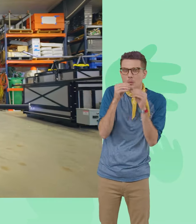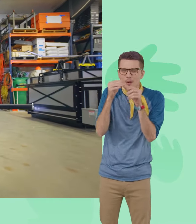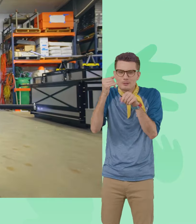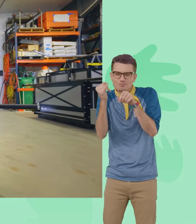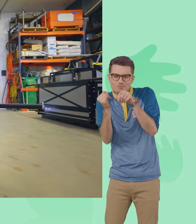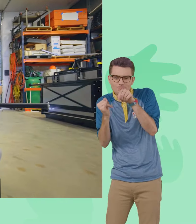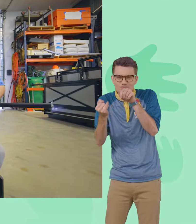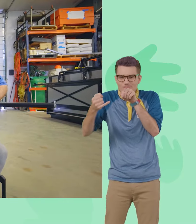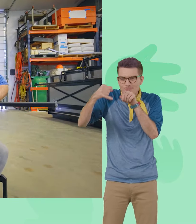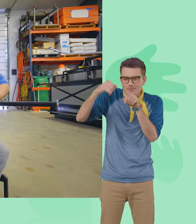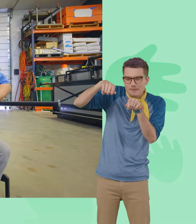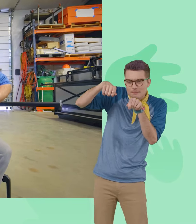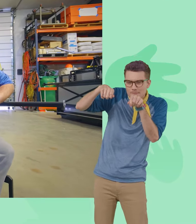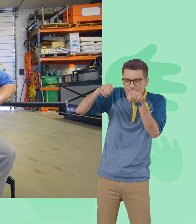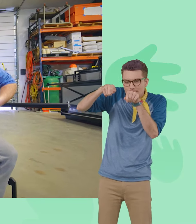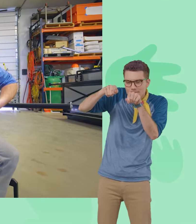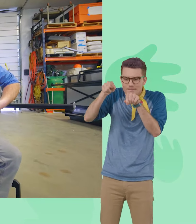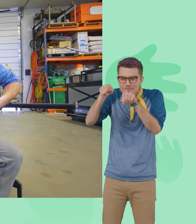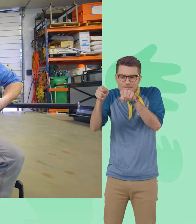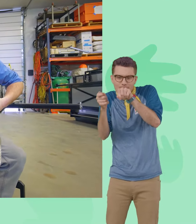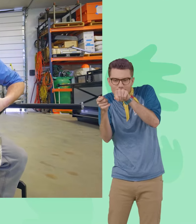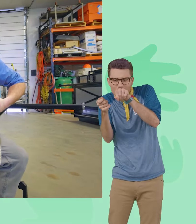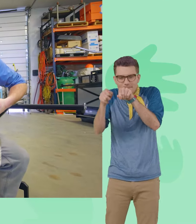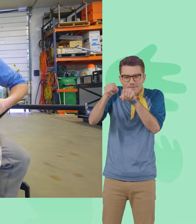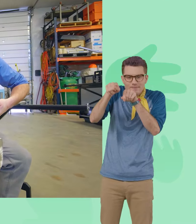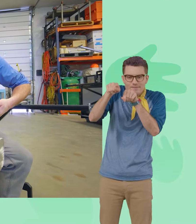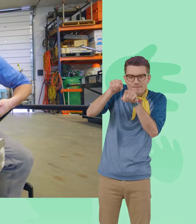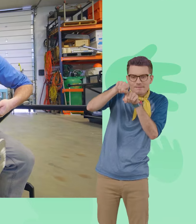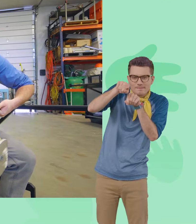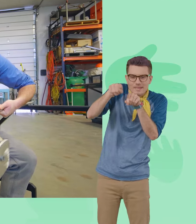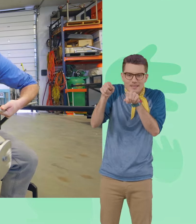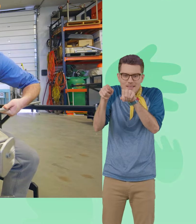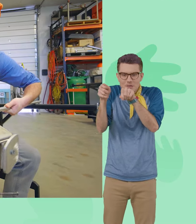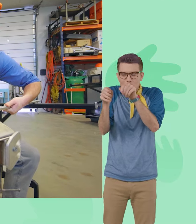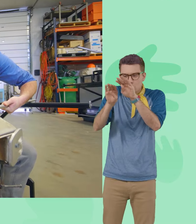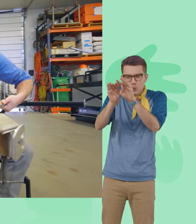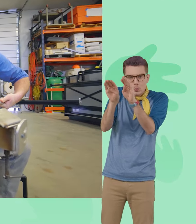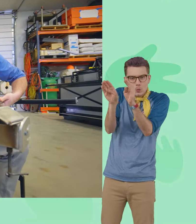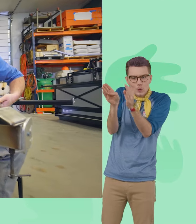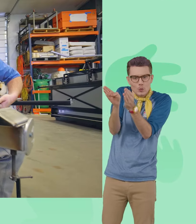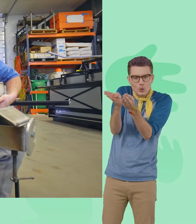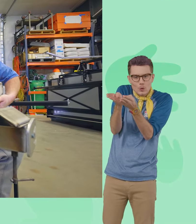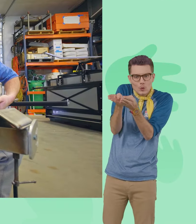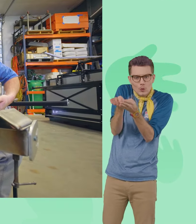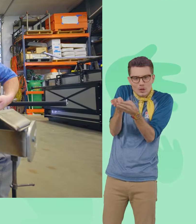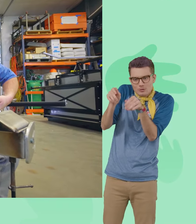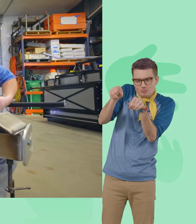little bit more of a crease. Try and center it out. Not